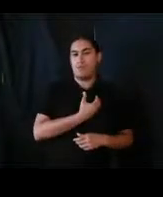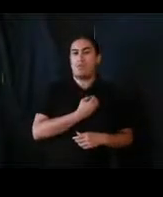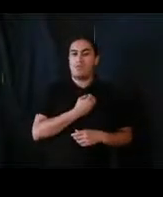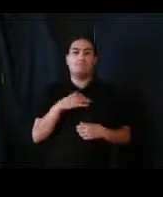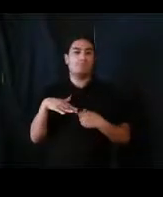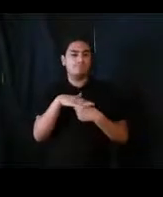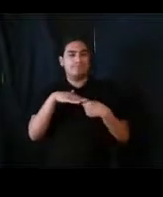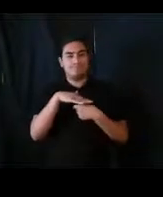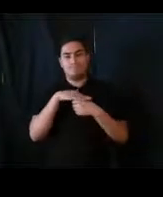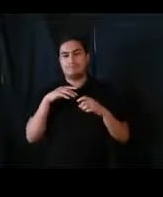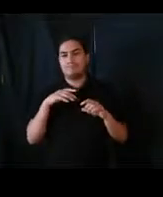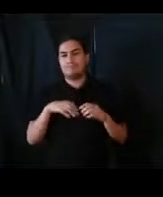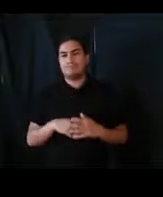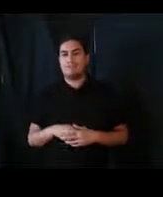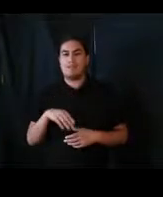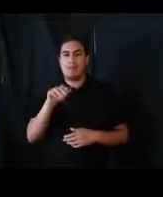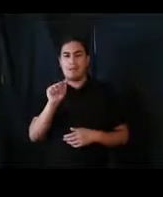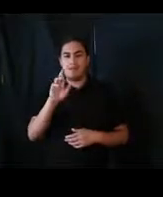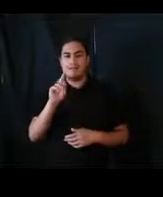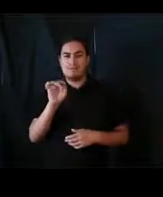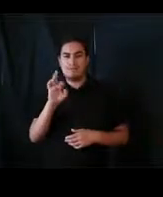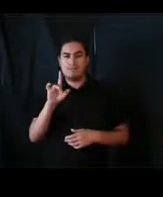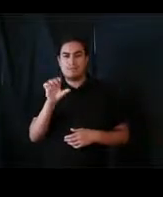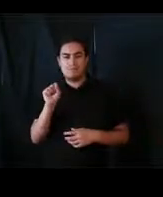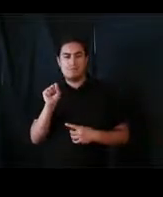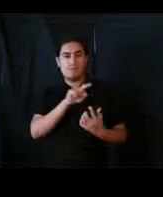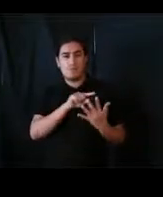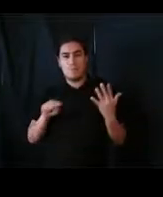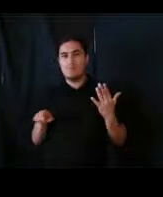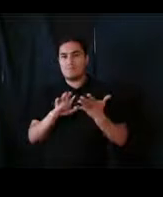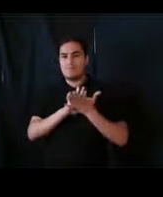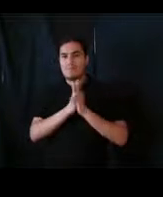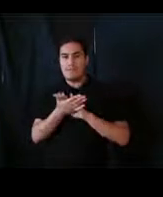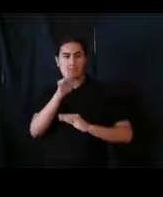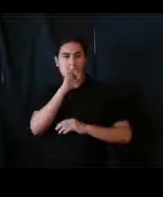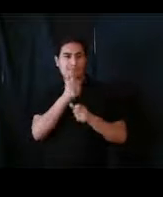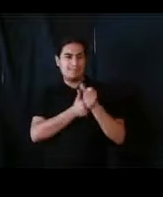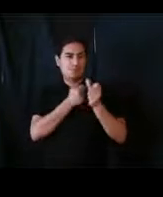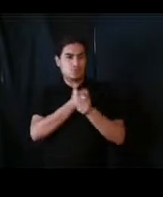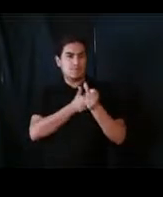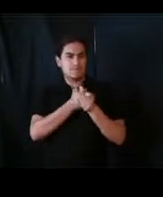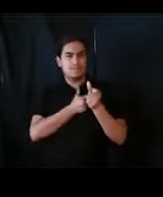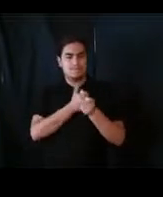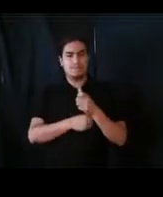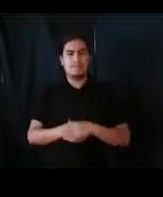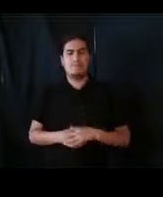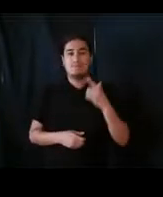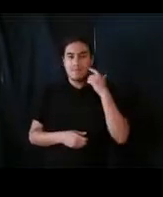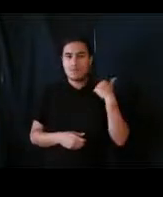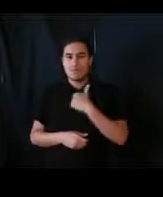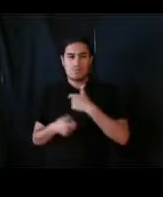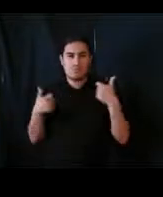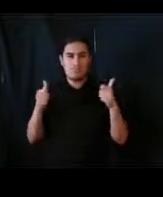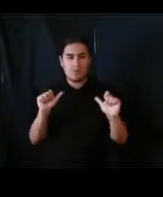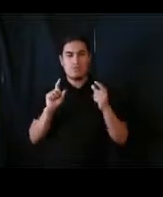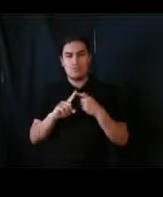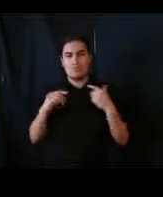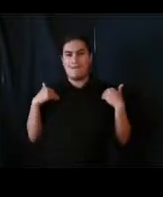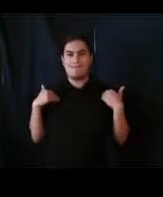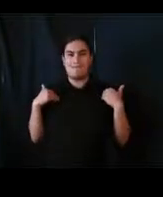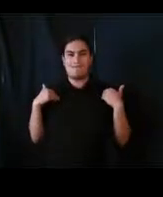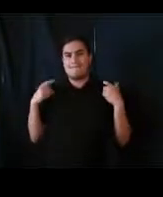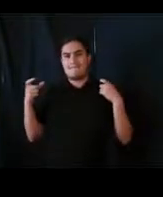um and those arterials have become very dangerous because we're trying to get volume